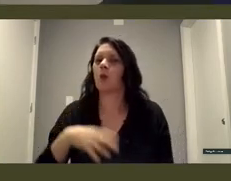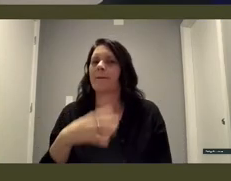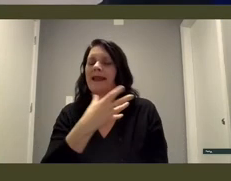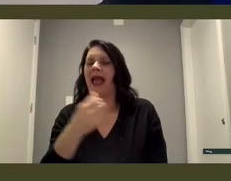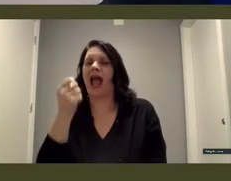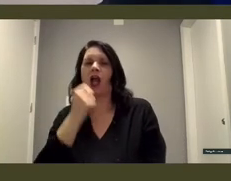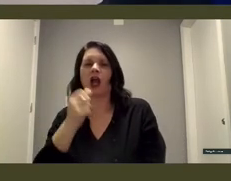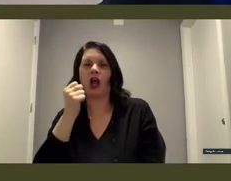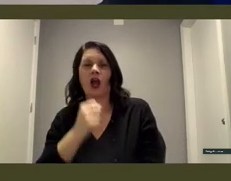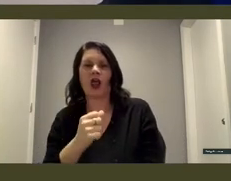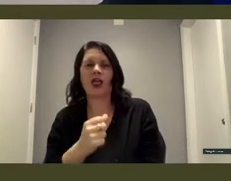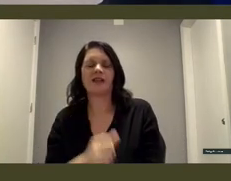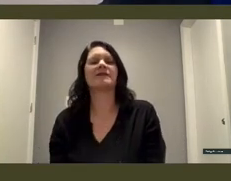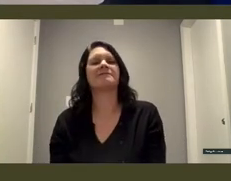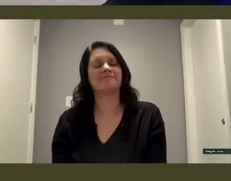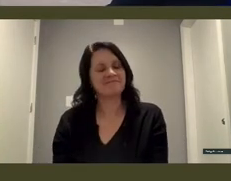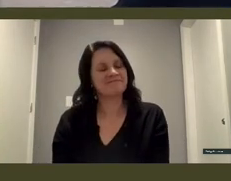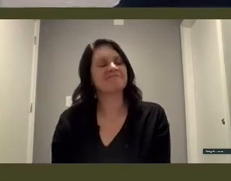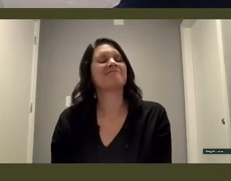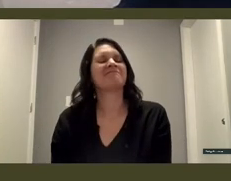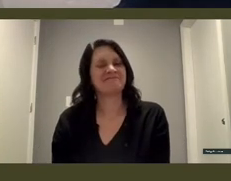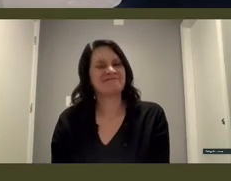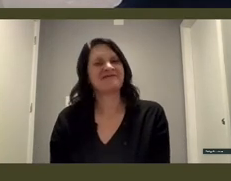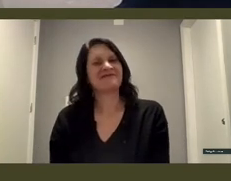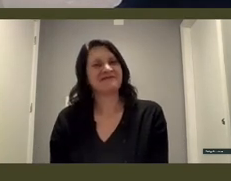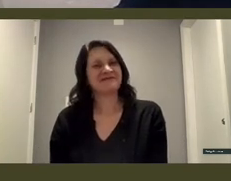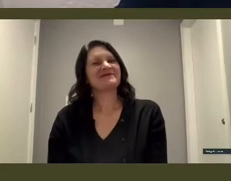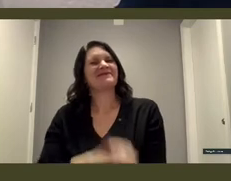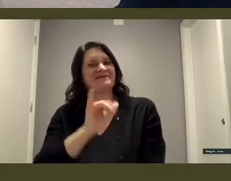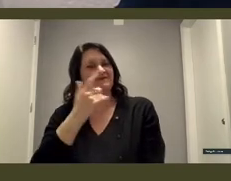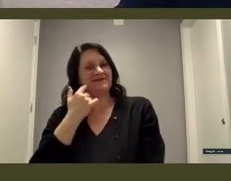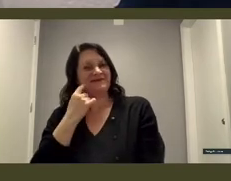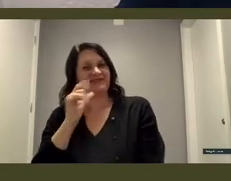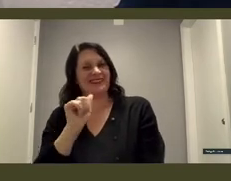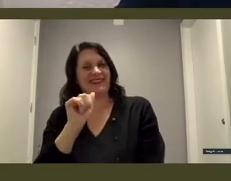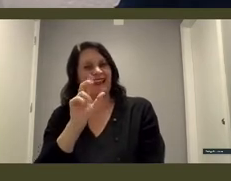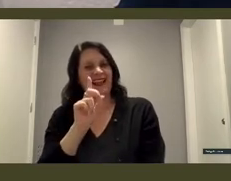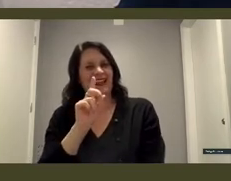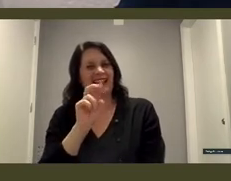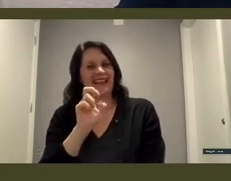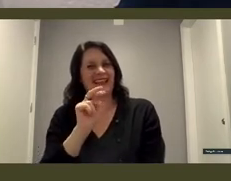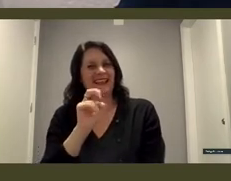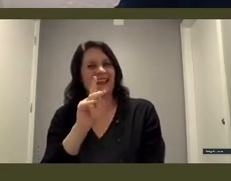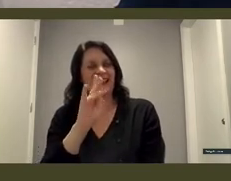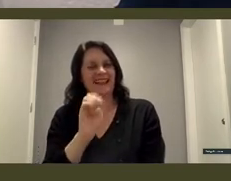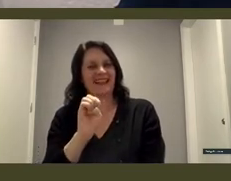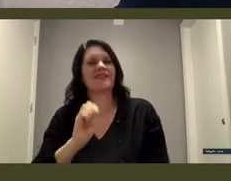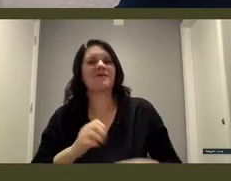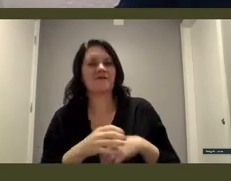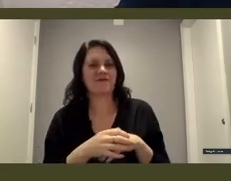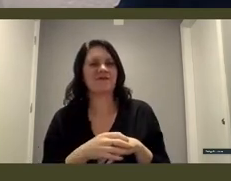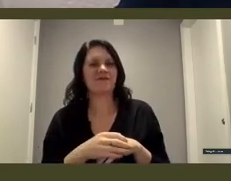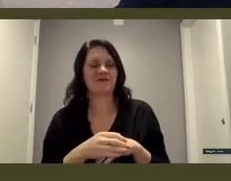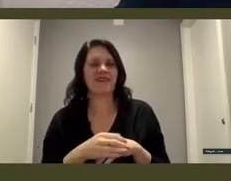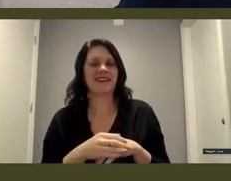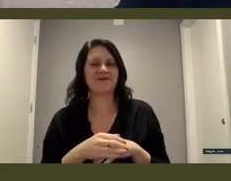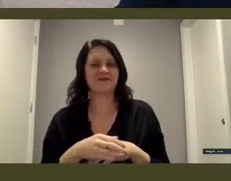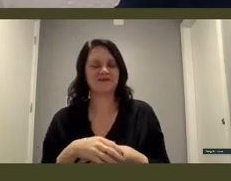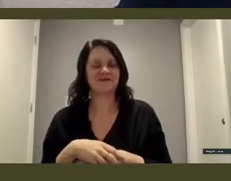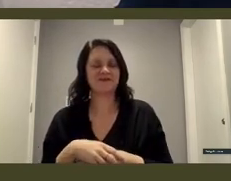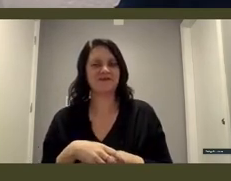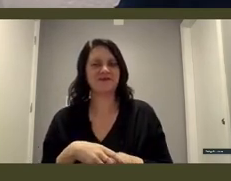Very good, because the face of the climate change crisis today, we are seeing that